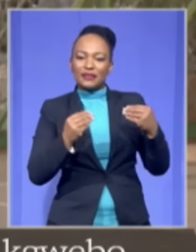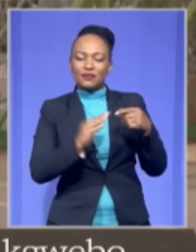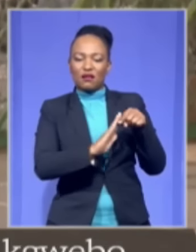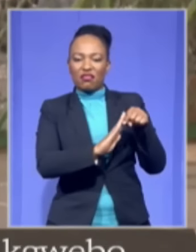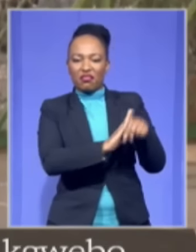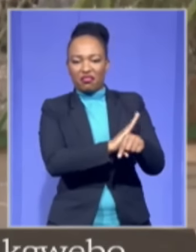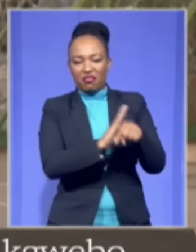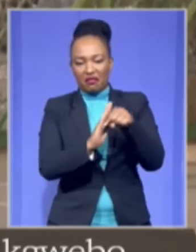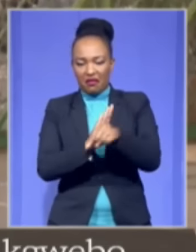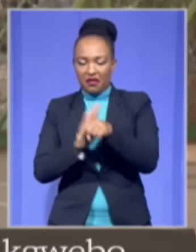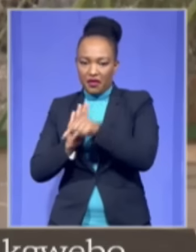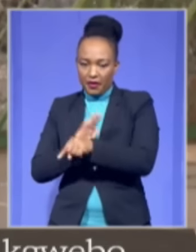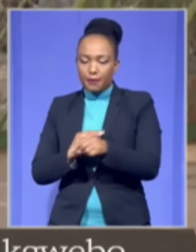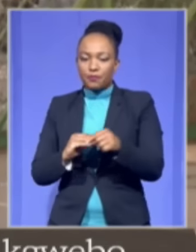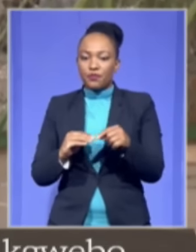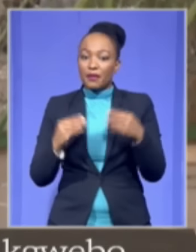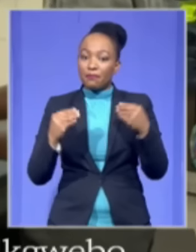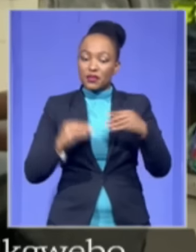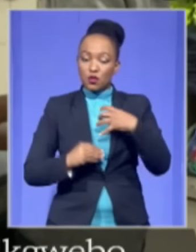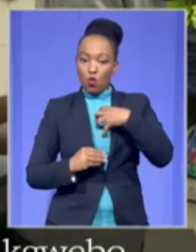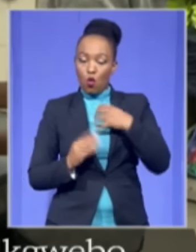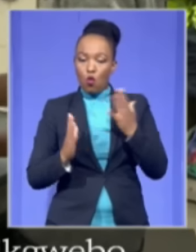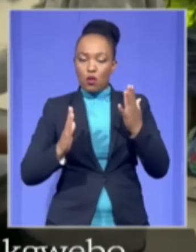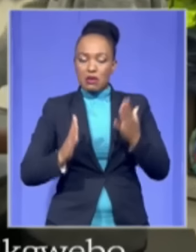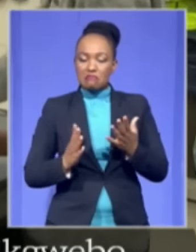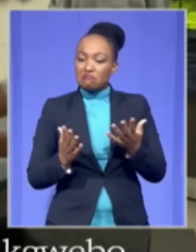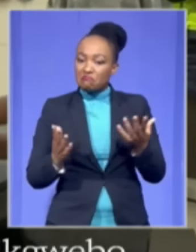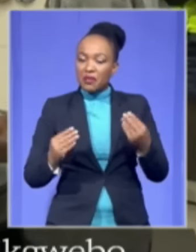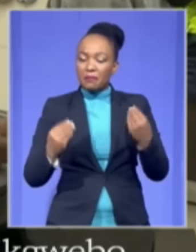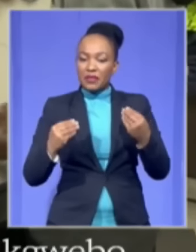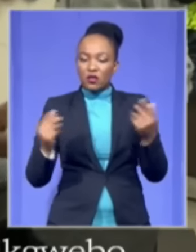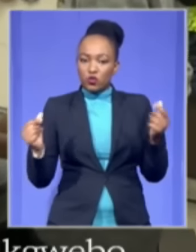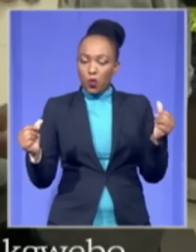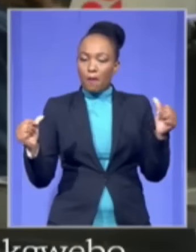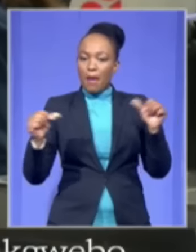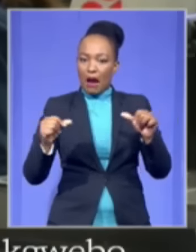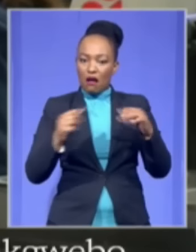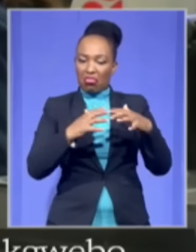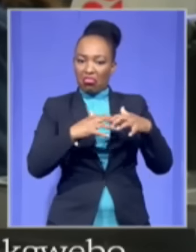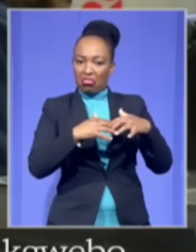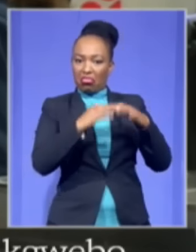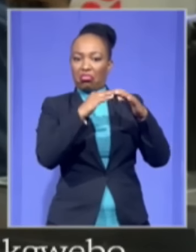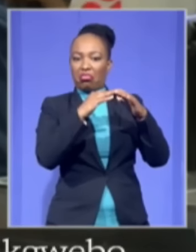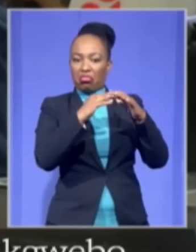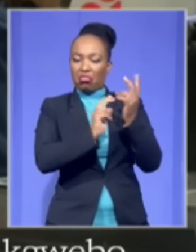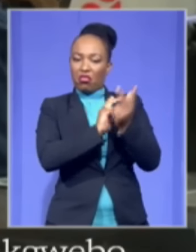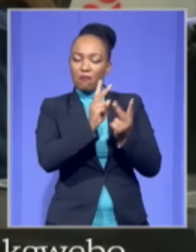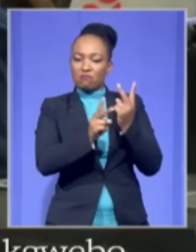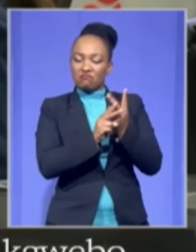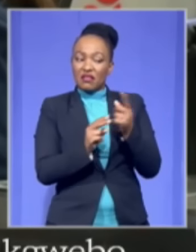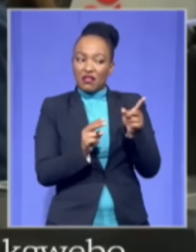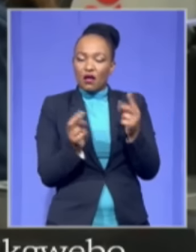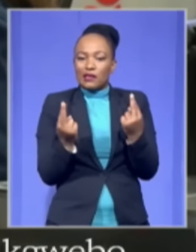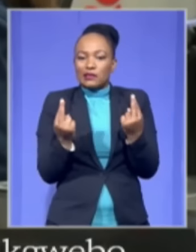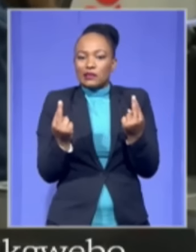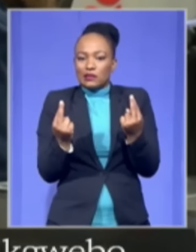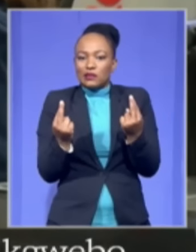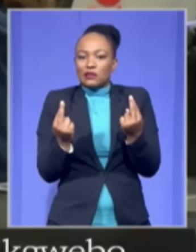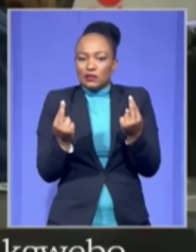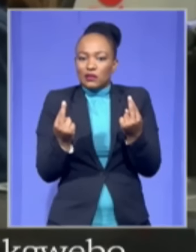ba dikgwebo ba re go tlile go ba tsaya lobaka gore dikgwebo tsa bone di tsosolosege, mme jaanong ba bile ditsholofelo tsa bone mo setlheng